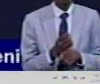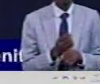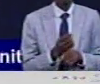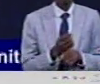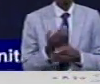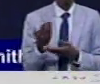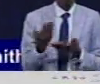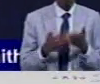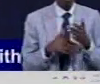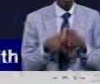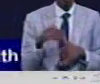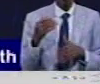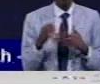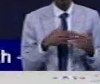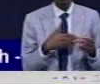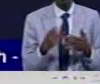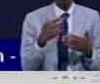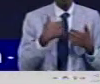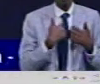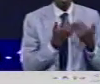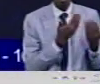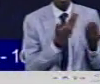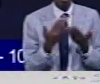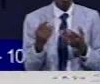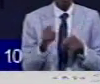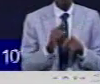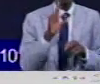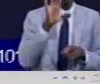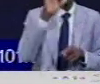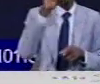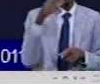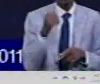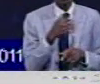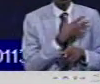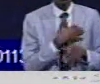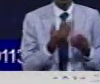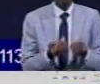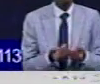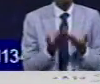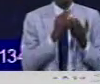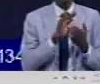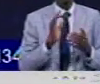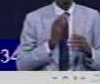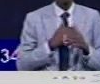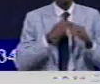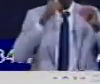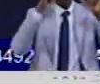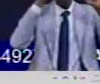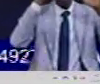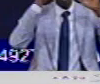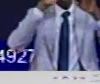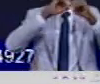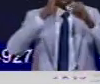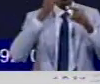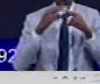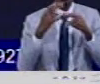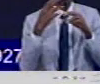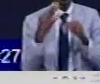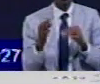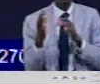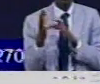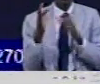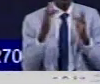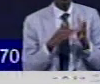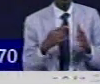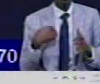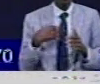in the name of Jesus, we have come to worship you. We bring in our soul. We also bring